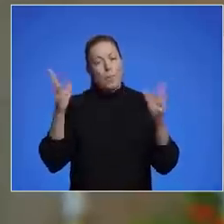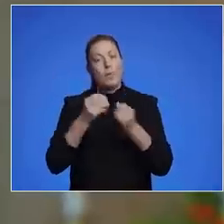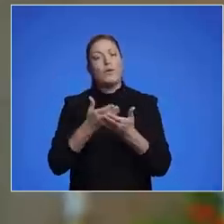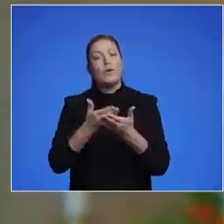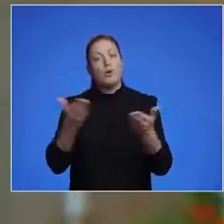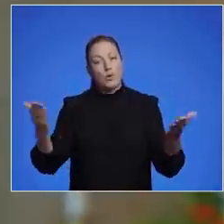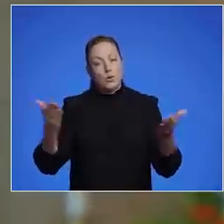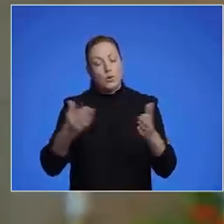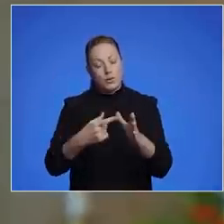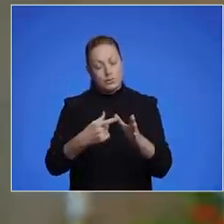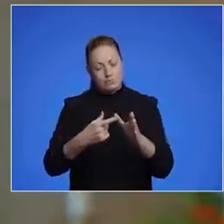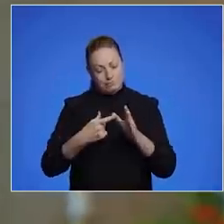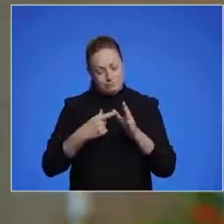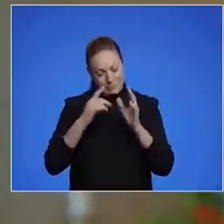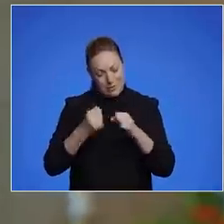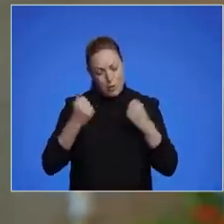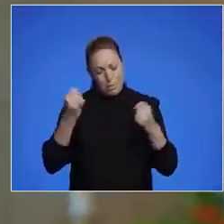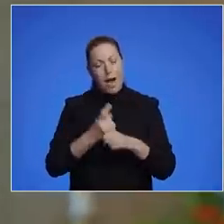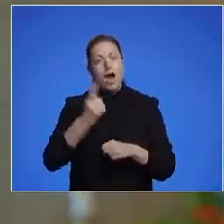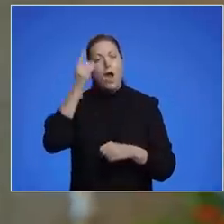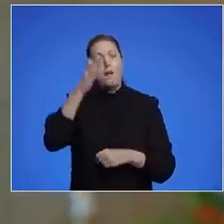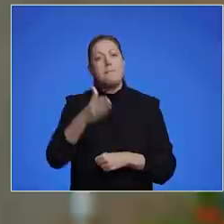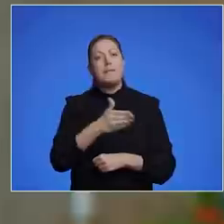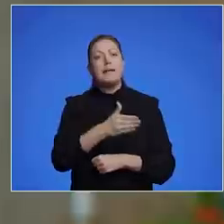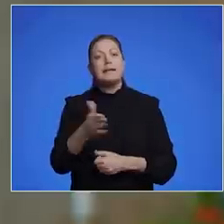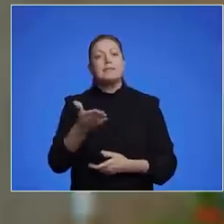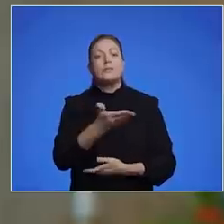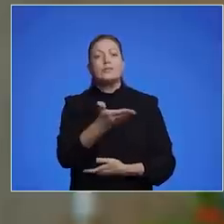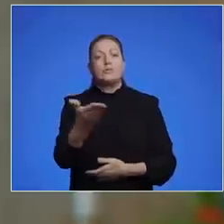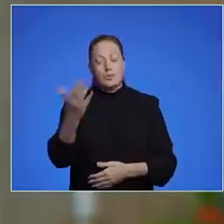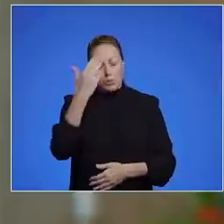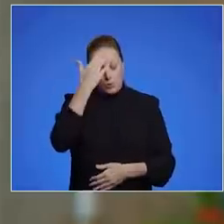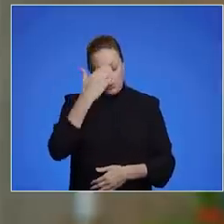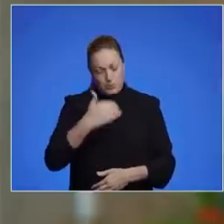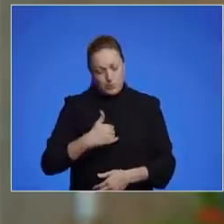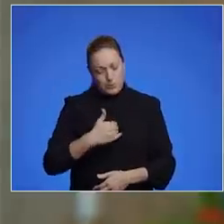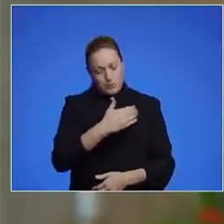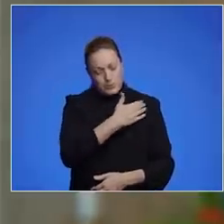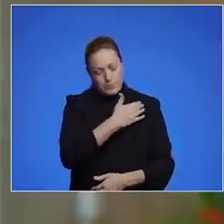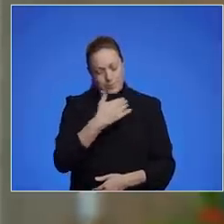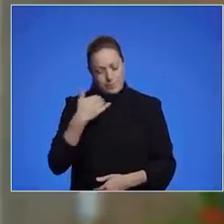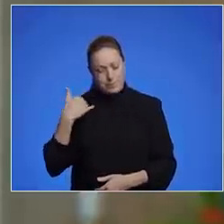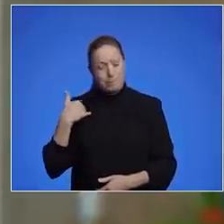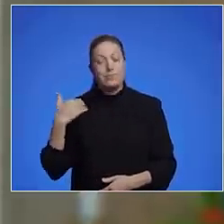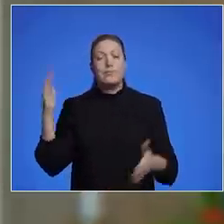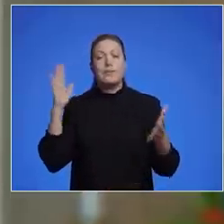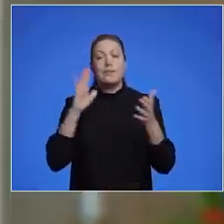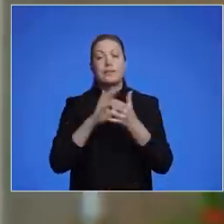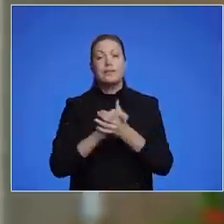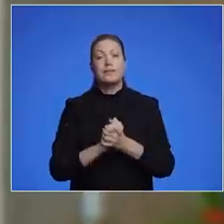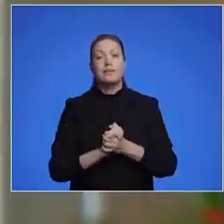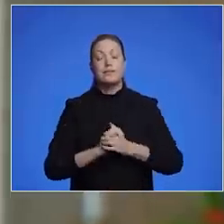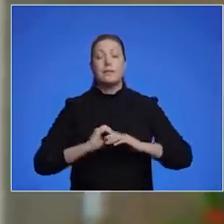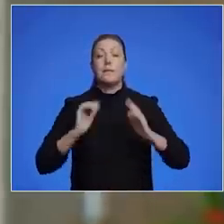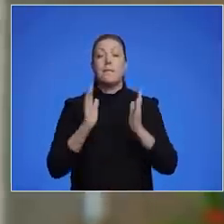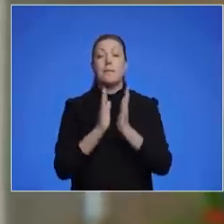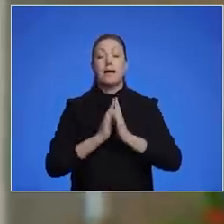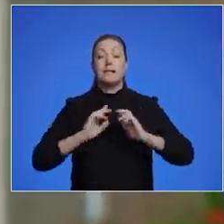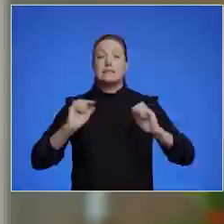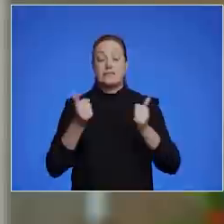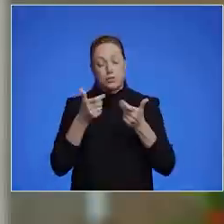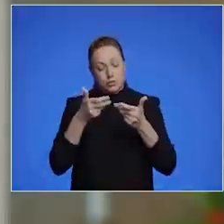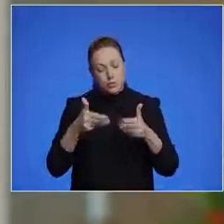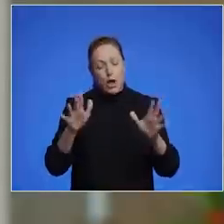with your spirit. And may Almighty God bless you, the Father, the Son, and the Holy Spirit. Amen. The Mass is ended. Go